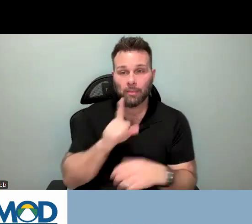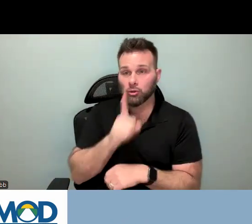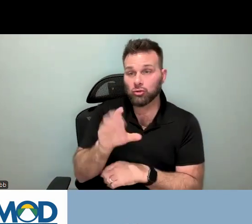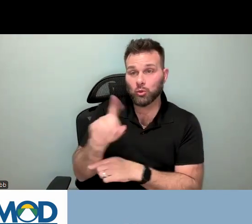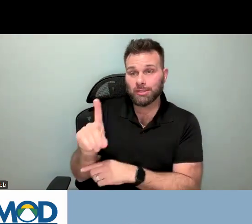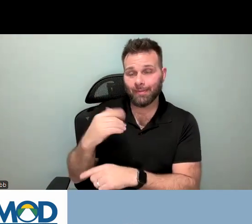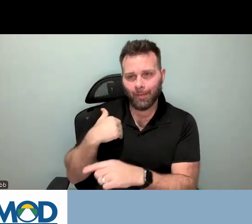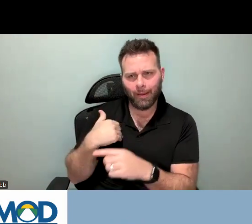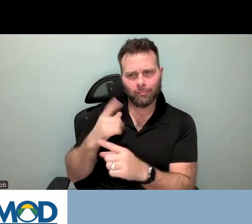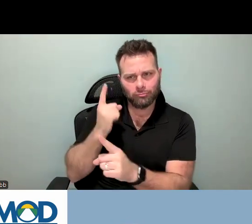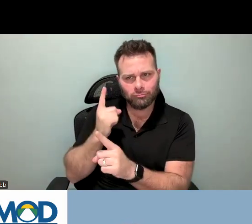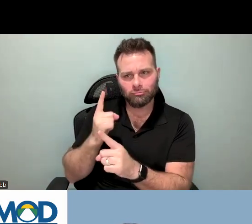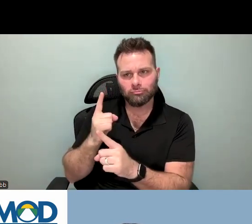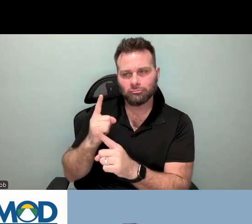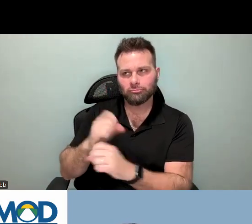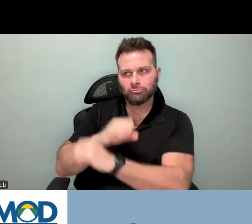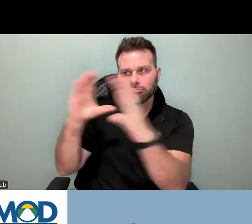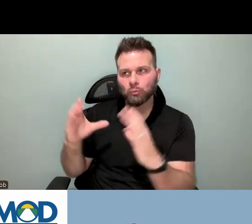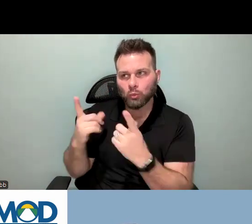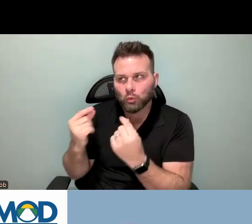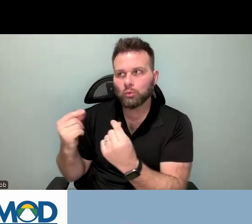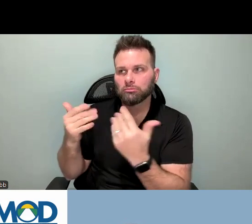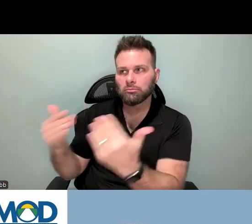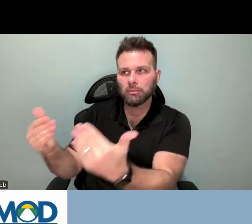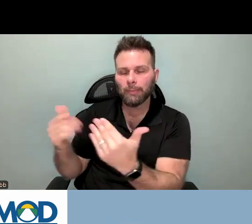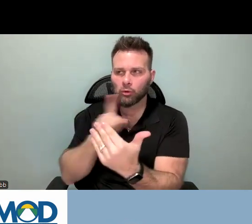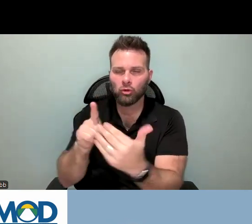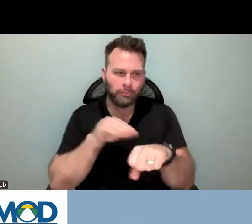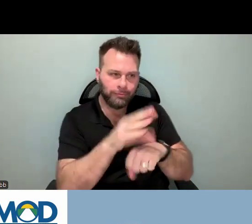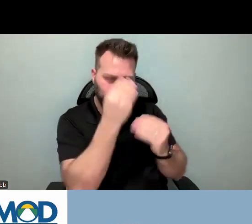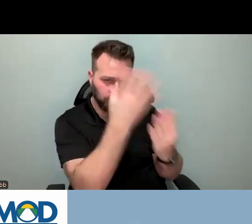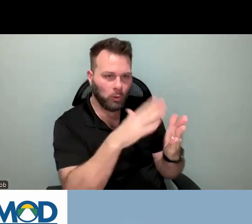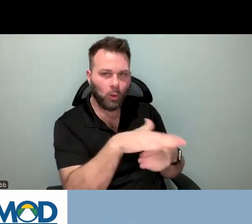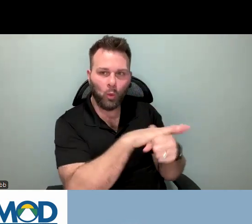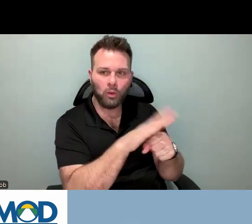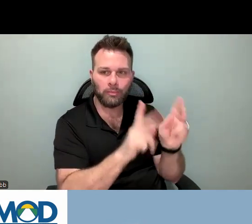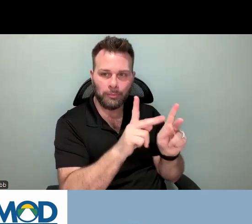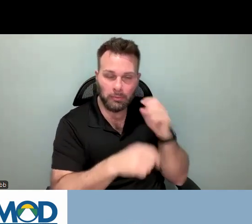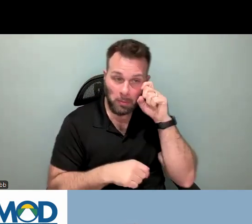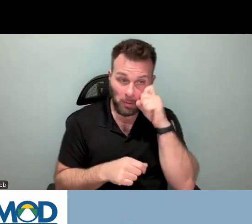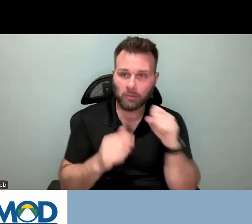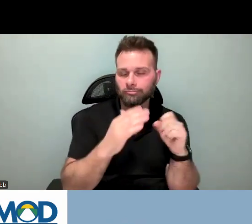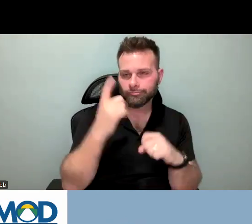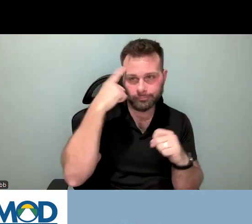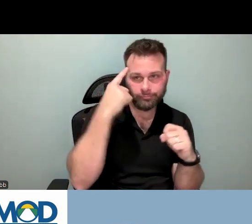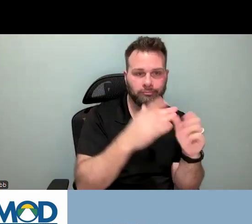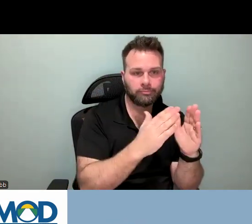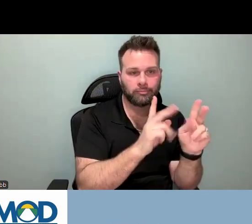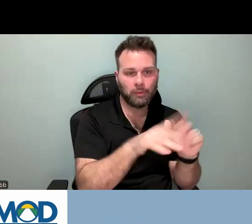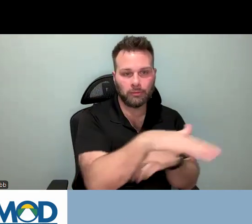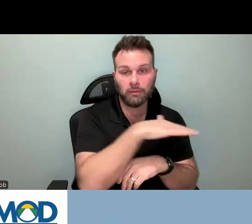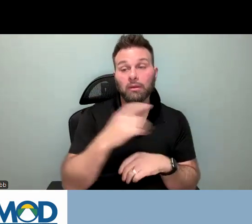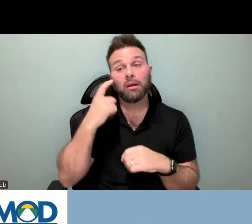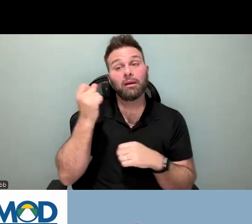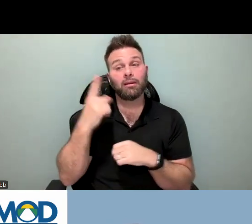work and the authority to advise their local authorities. In short, CODs are really a bridge between local governments